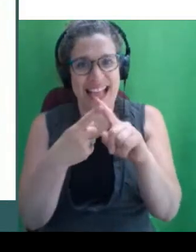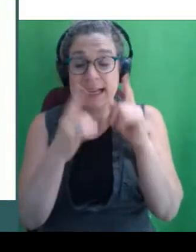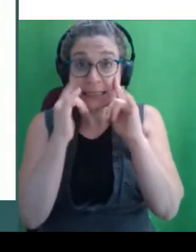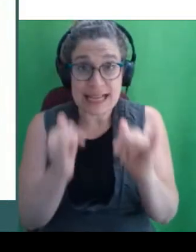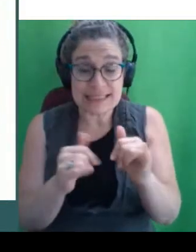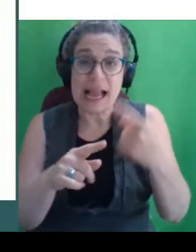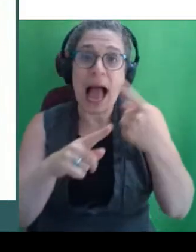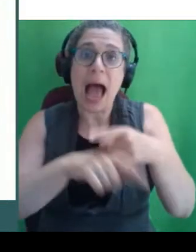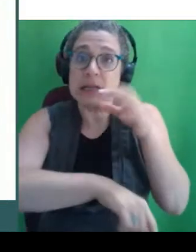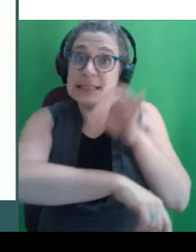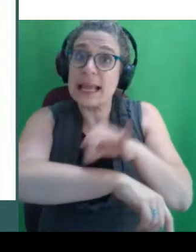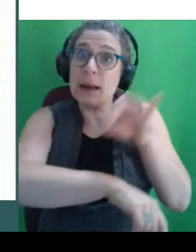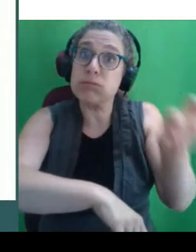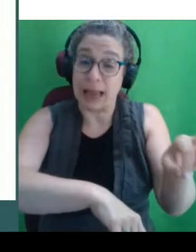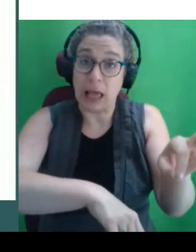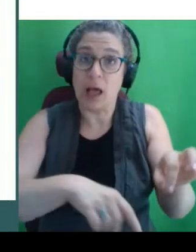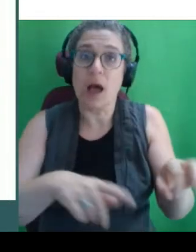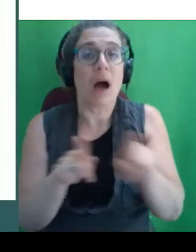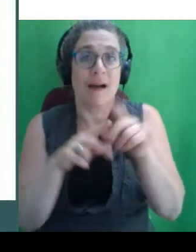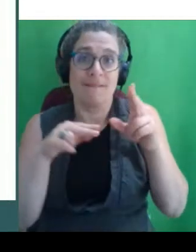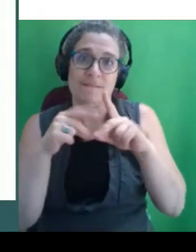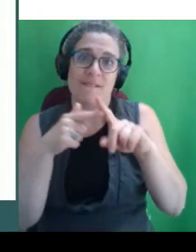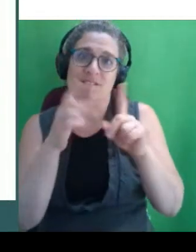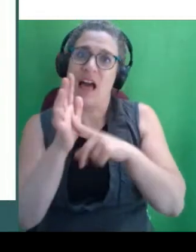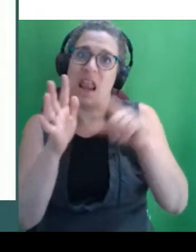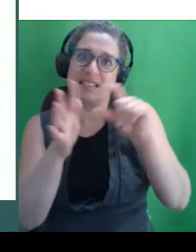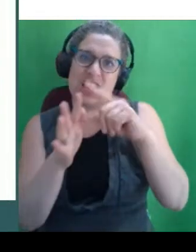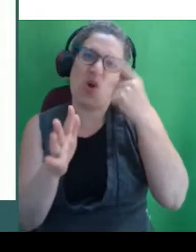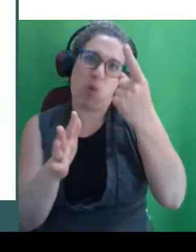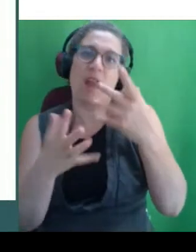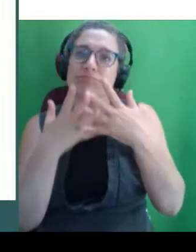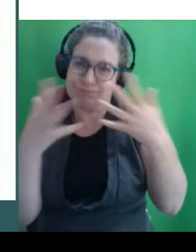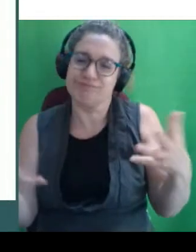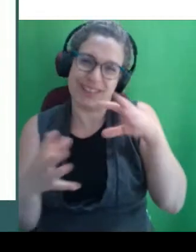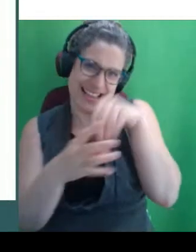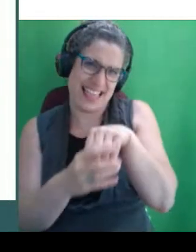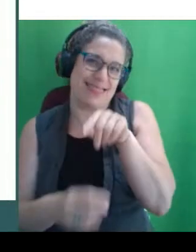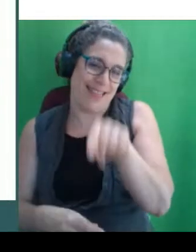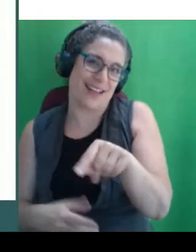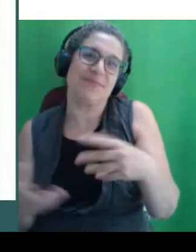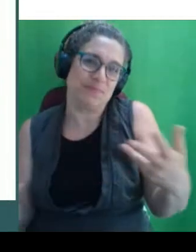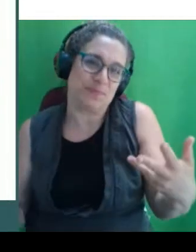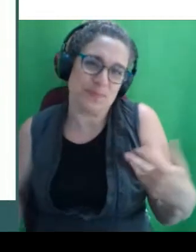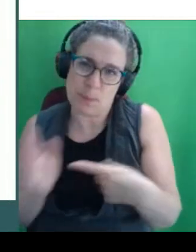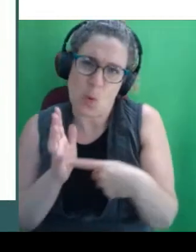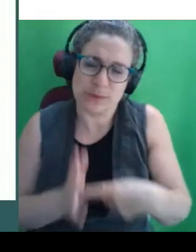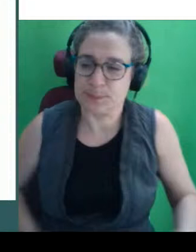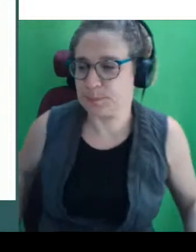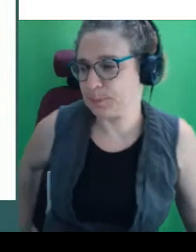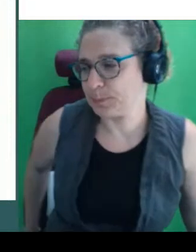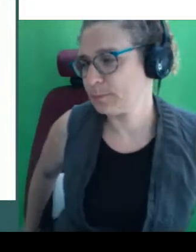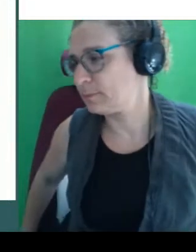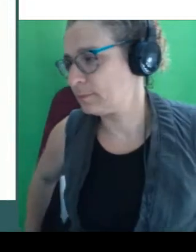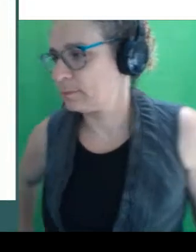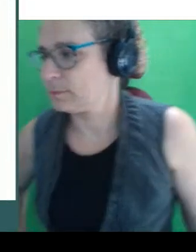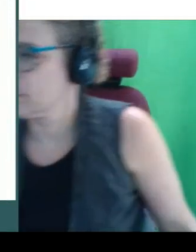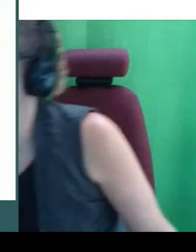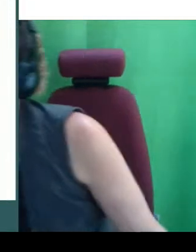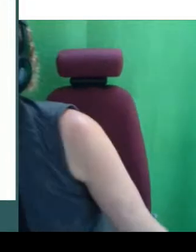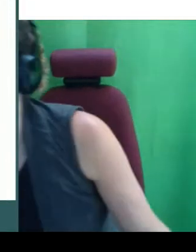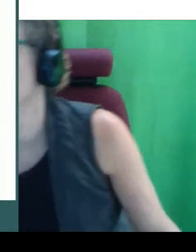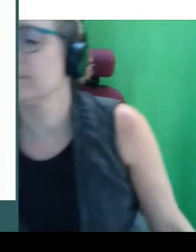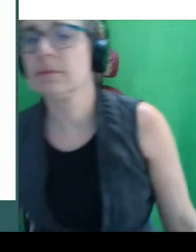testing, FeLD1 is predominantly in there. So that's really important to note. There's been about 8 cat allergens that have